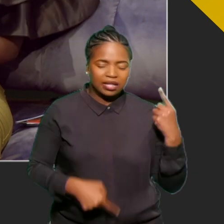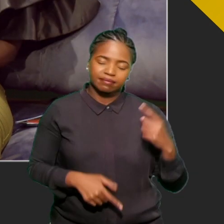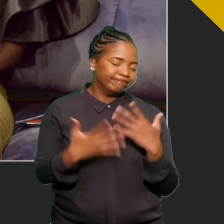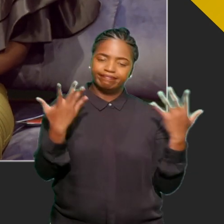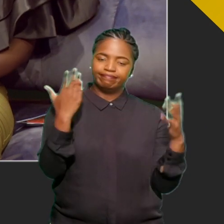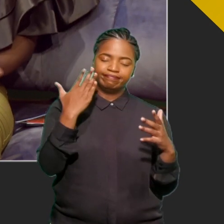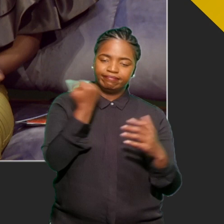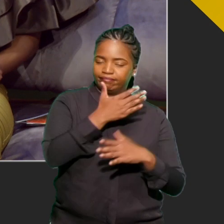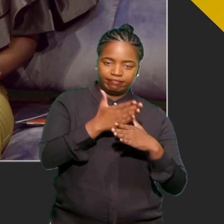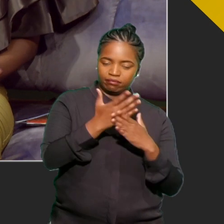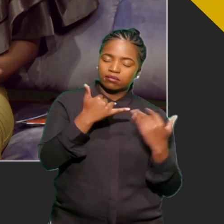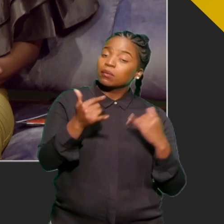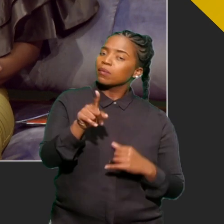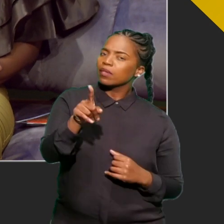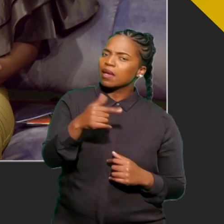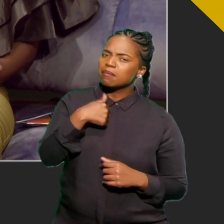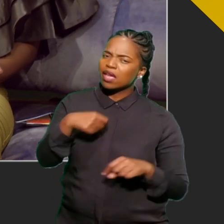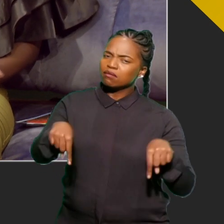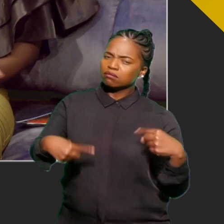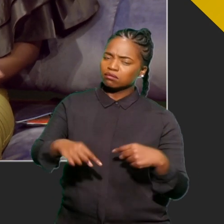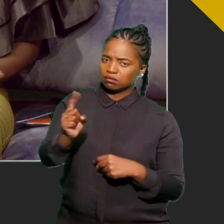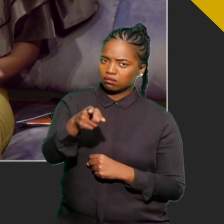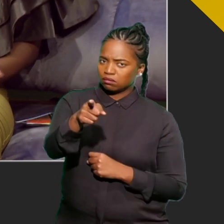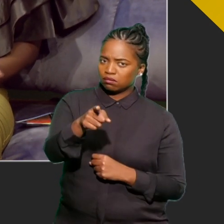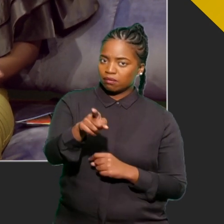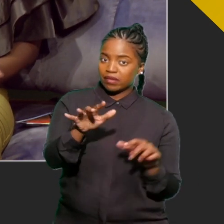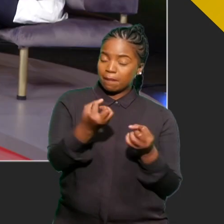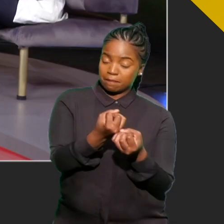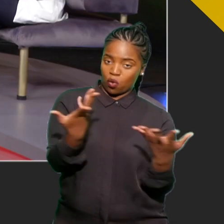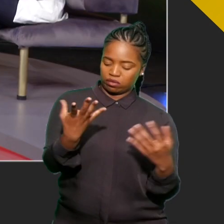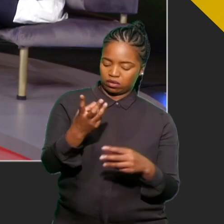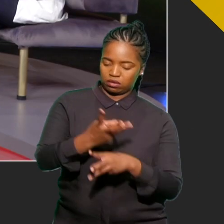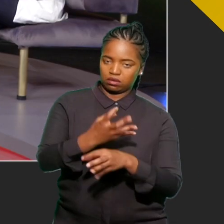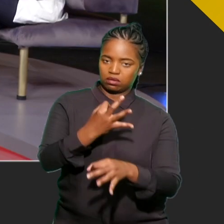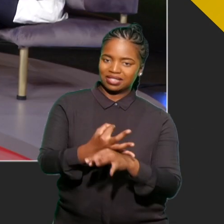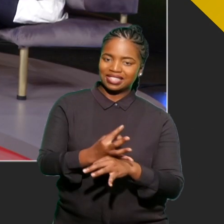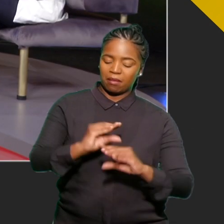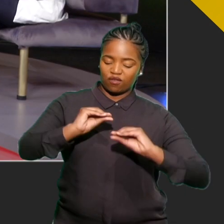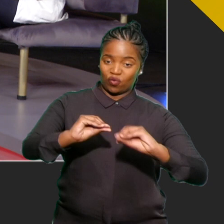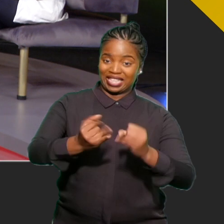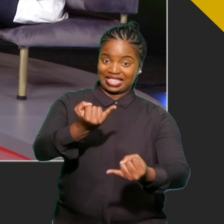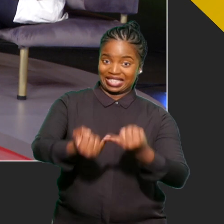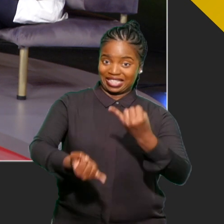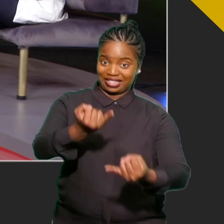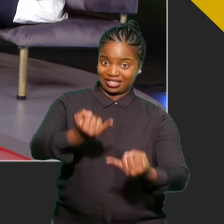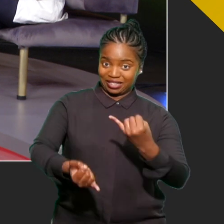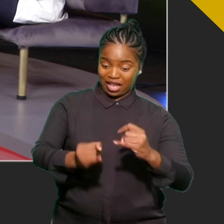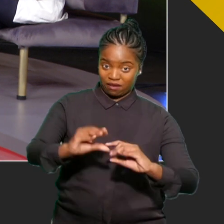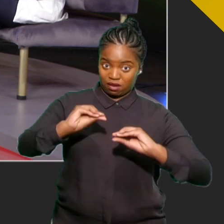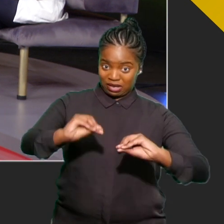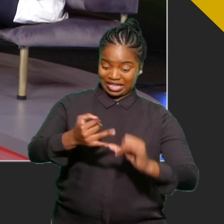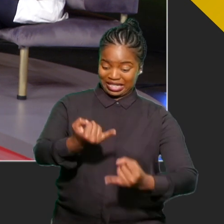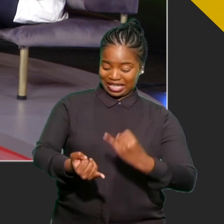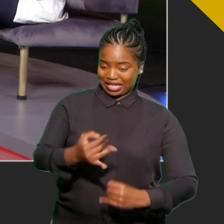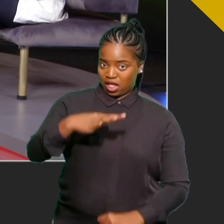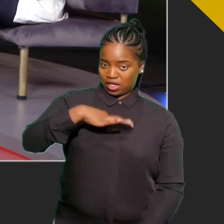Nobukhosi back on the call. And what I was afraid of is that abantu abazali abaningi basaba ukuthi sibafundisa i-sex if we're educating them at a young